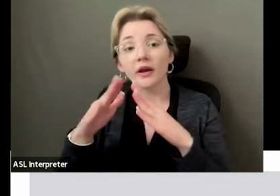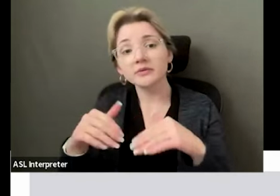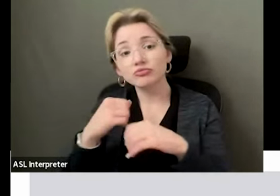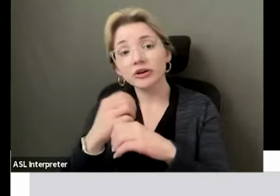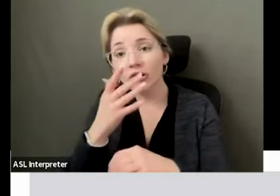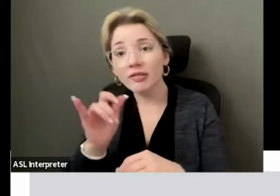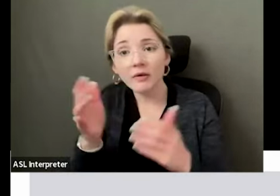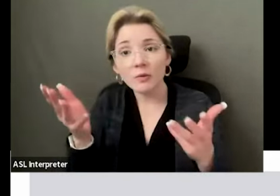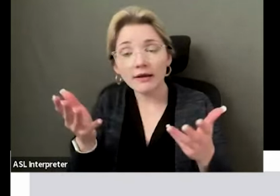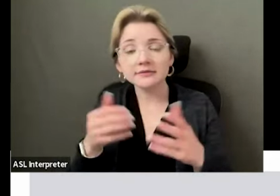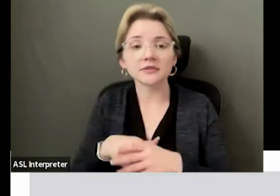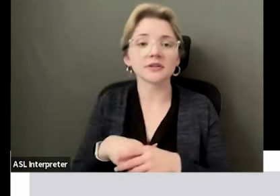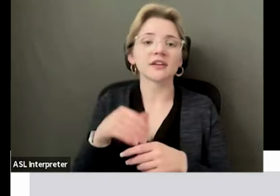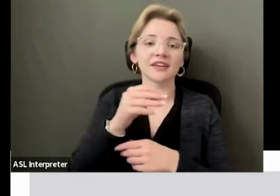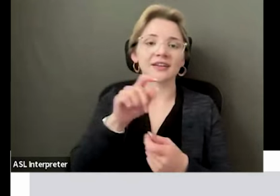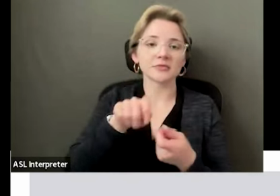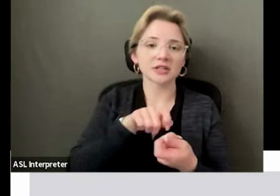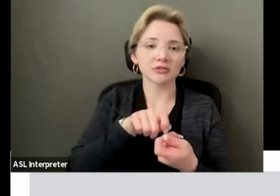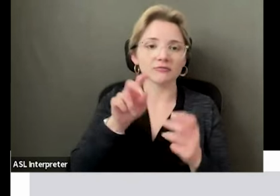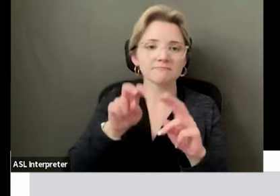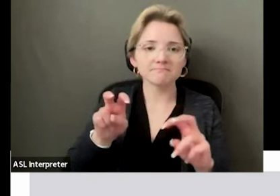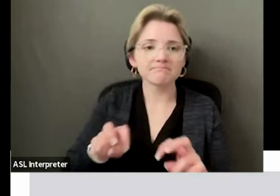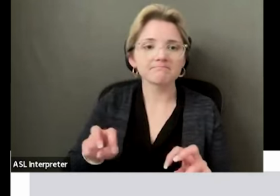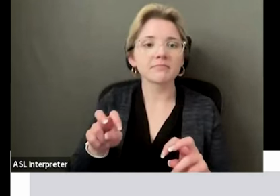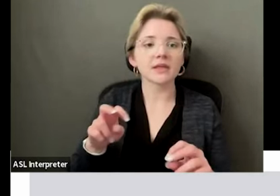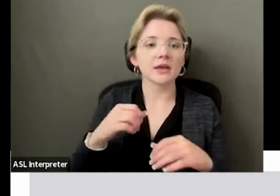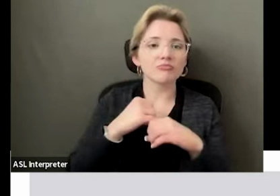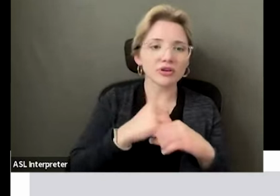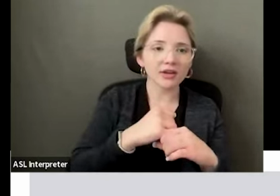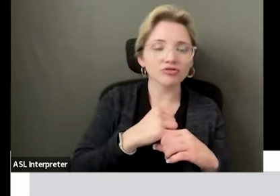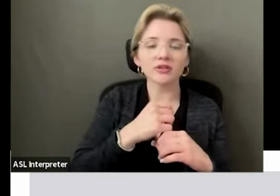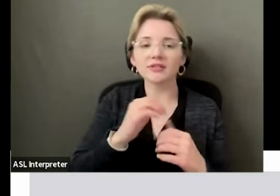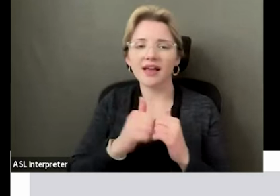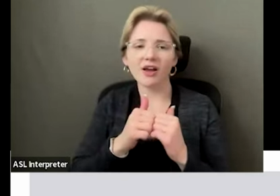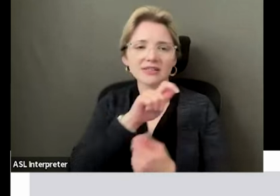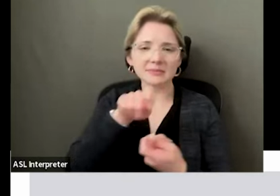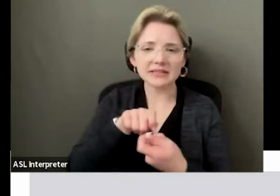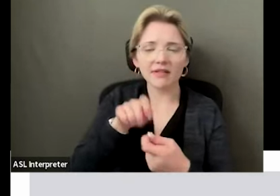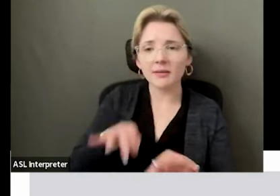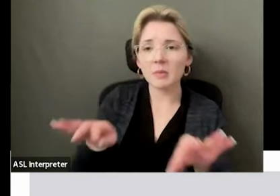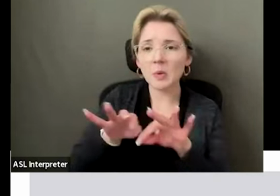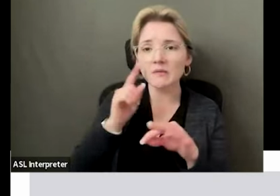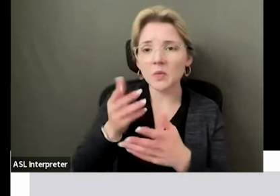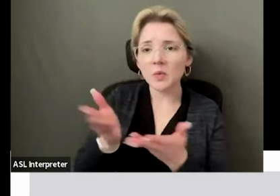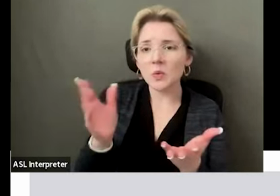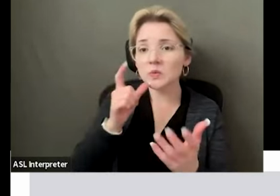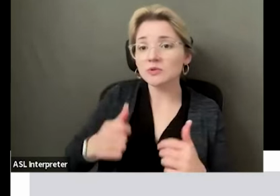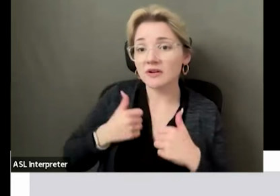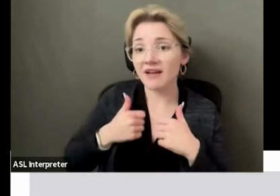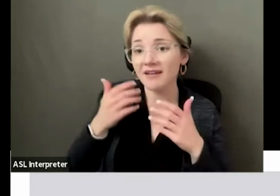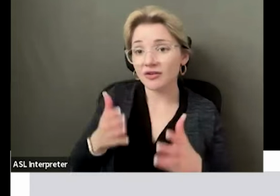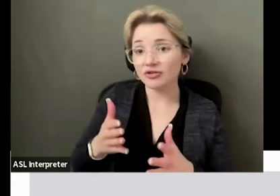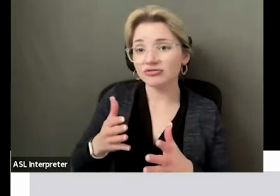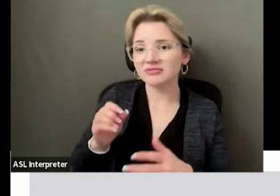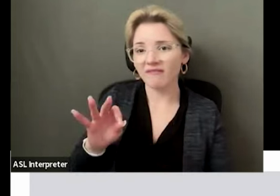and particularly think through the protections and how they may be specifically important for survivors of sexual assault.